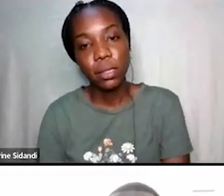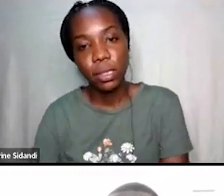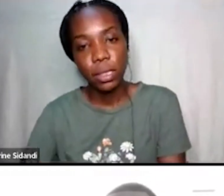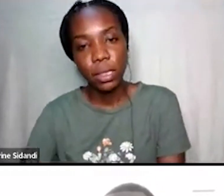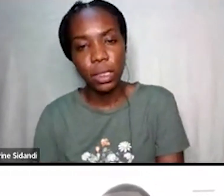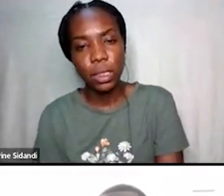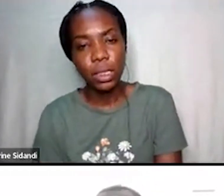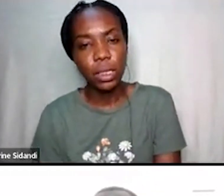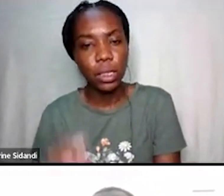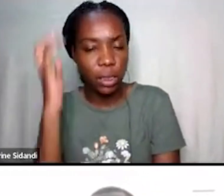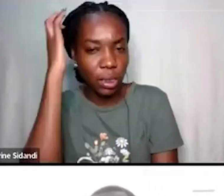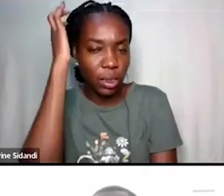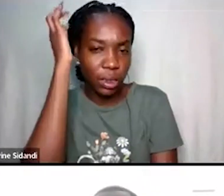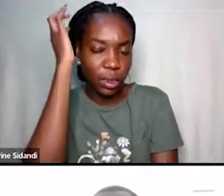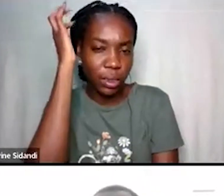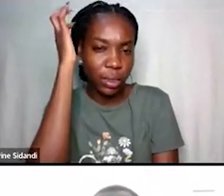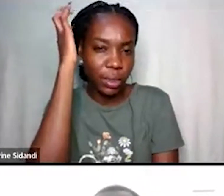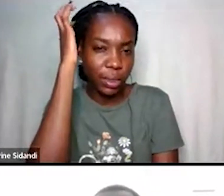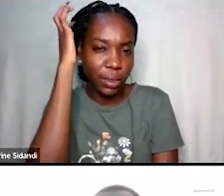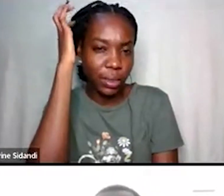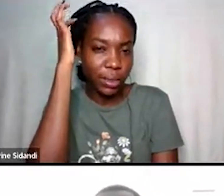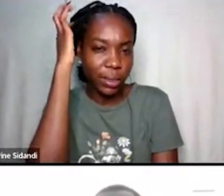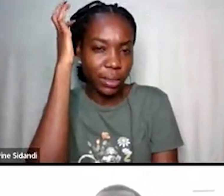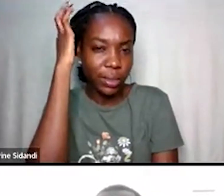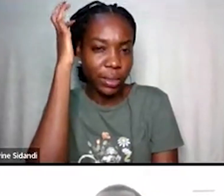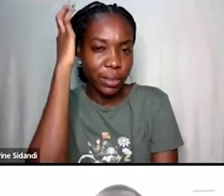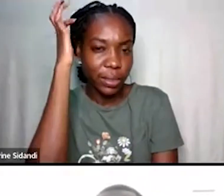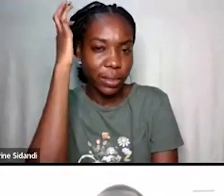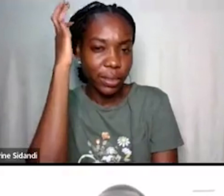All right, and yes.